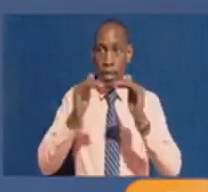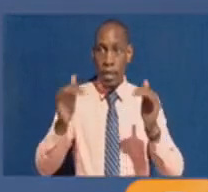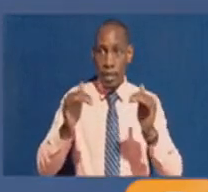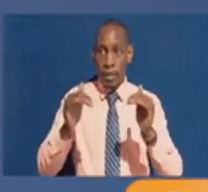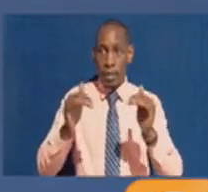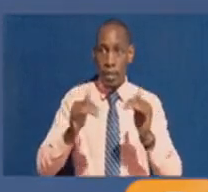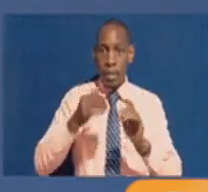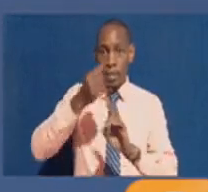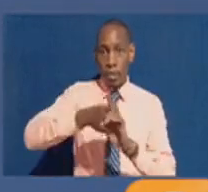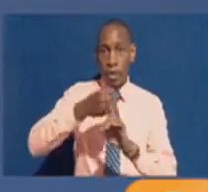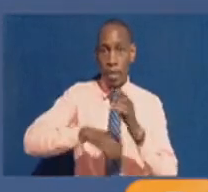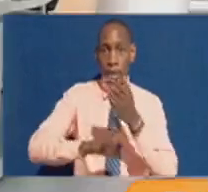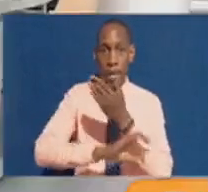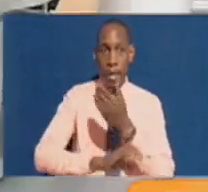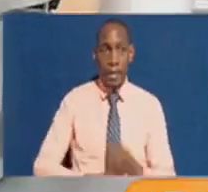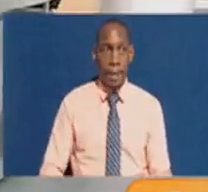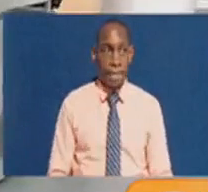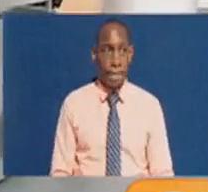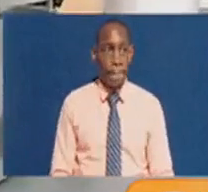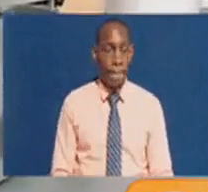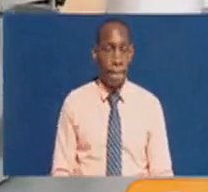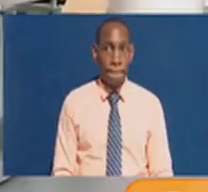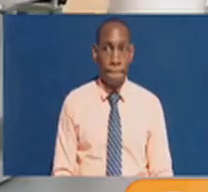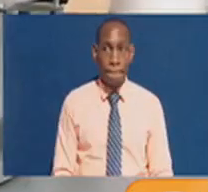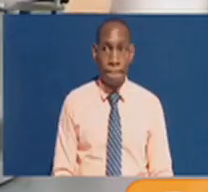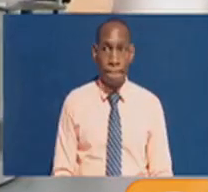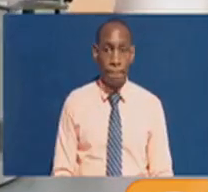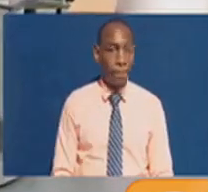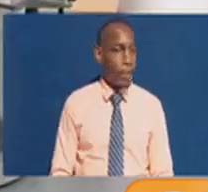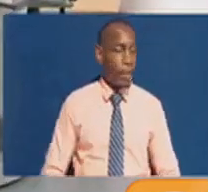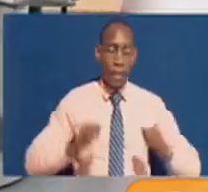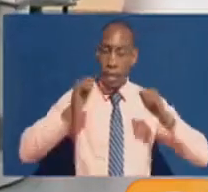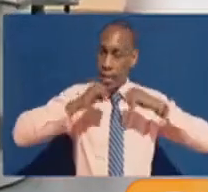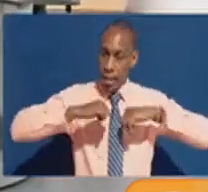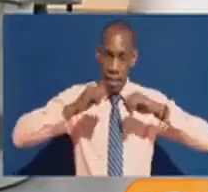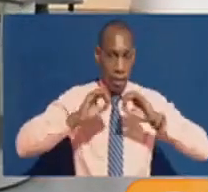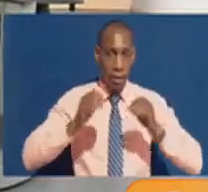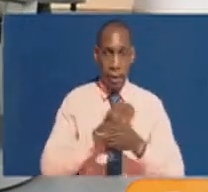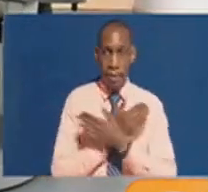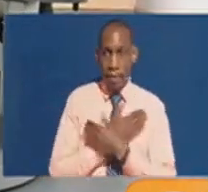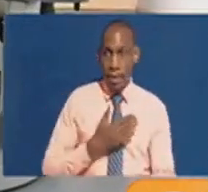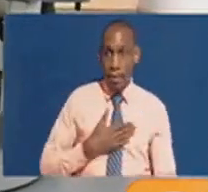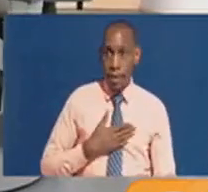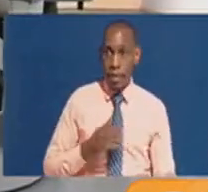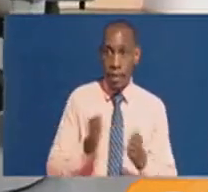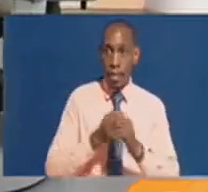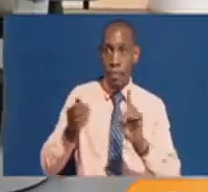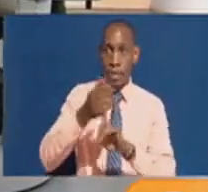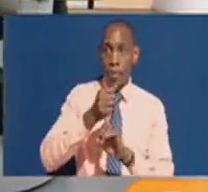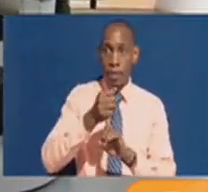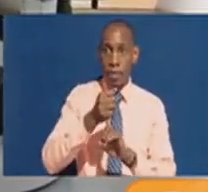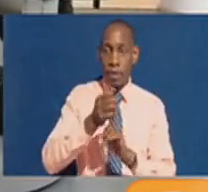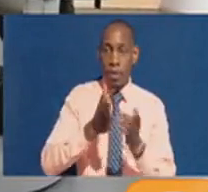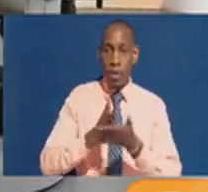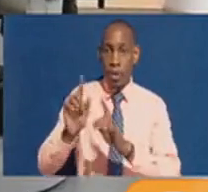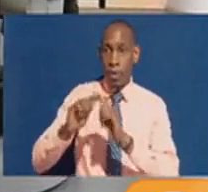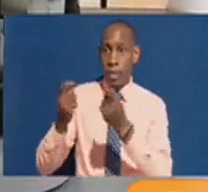this country. Though I fairly disagree with my colleague. You can't achieve that through this